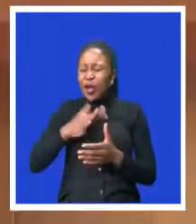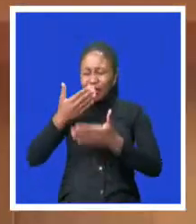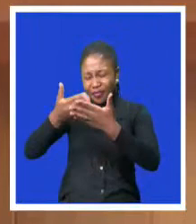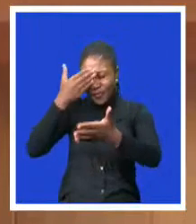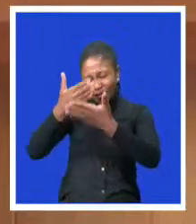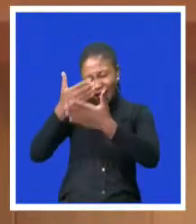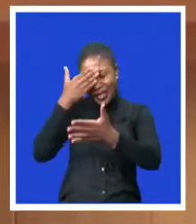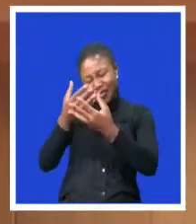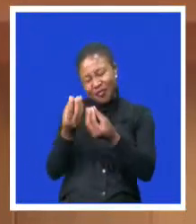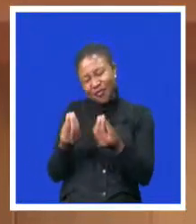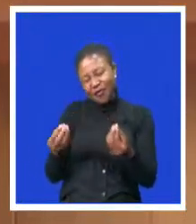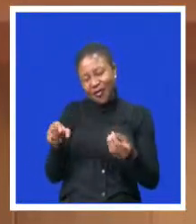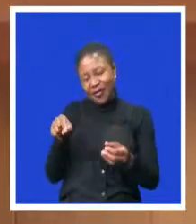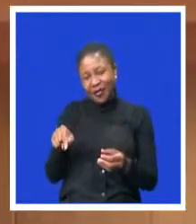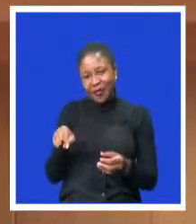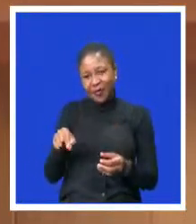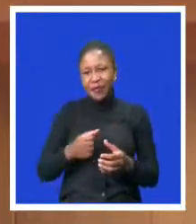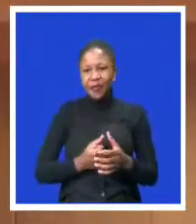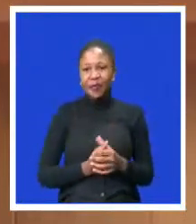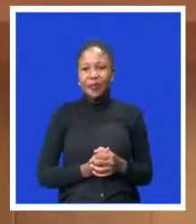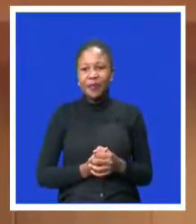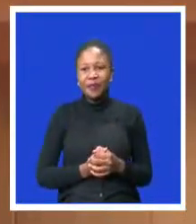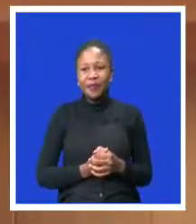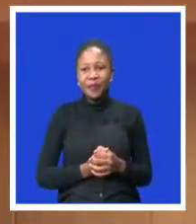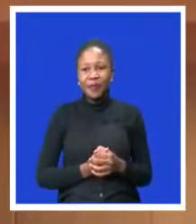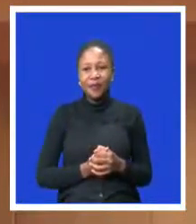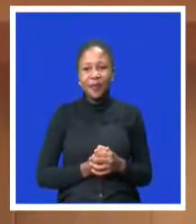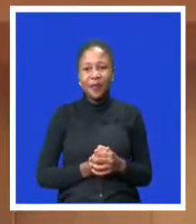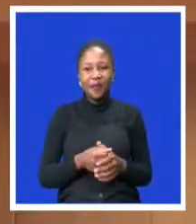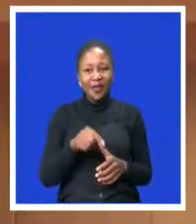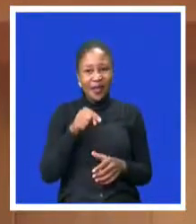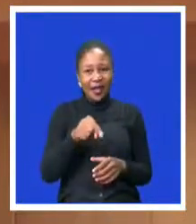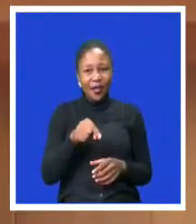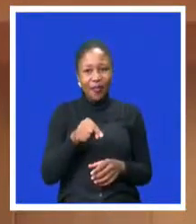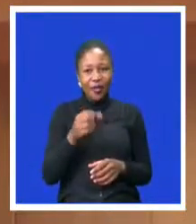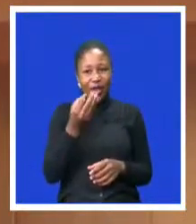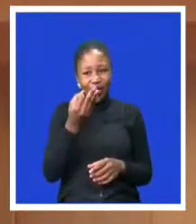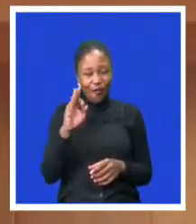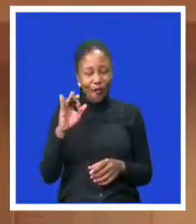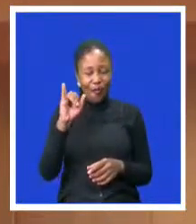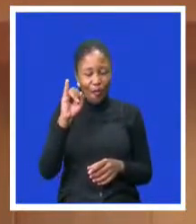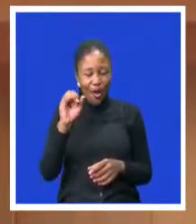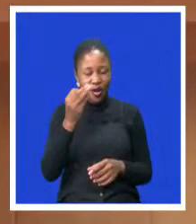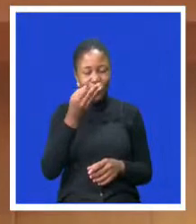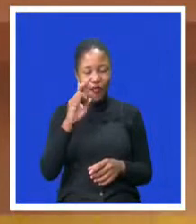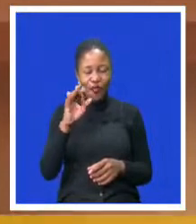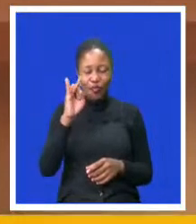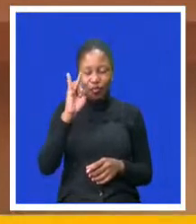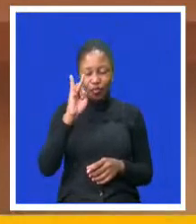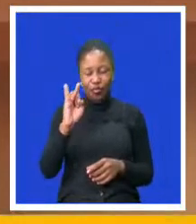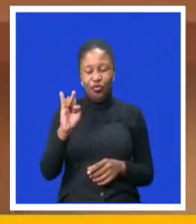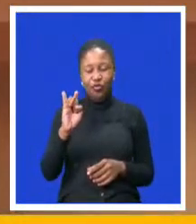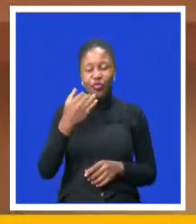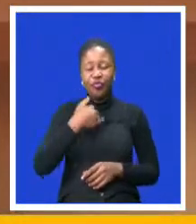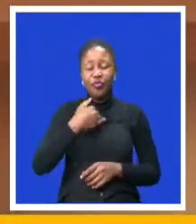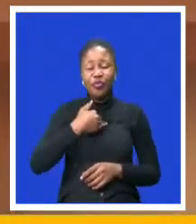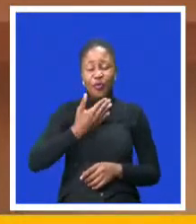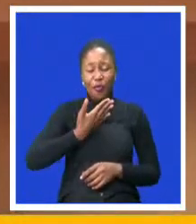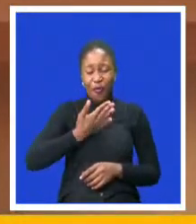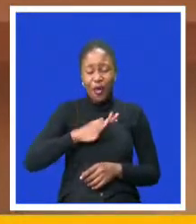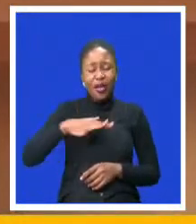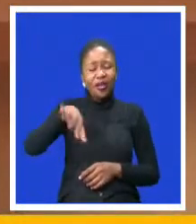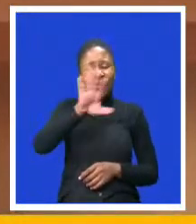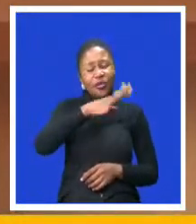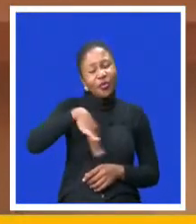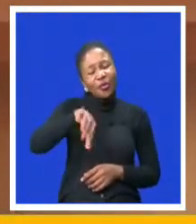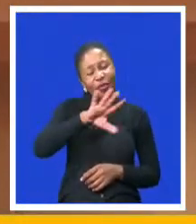learnt by the end of this lesson? Okay, my Form 1 and Form 2, I'm expecting you to be able to define writing and